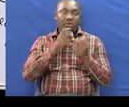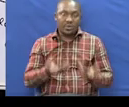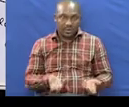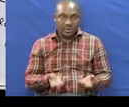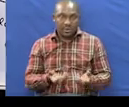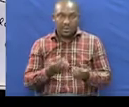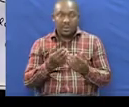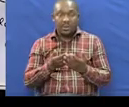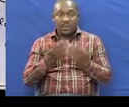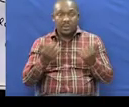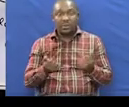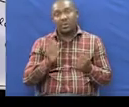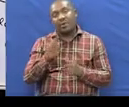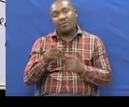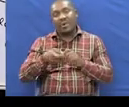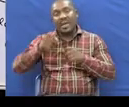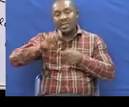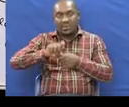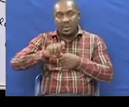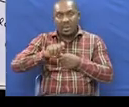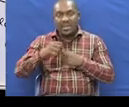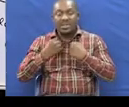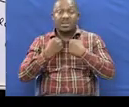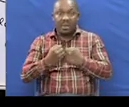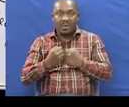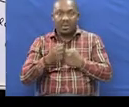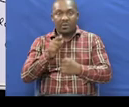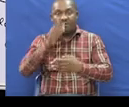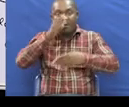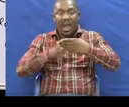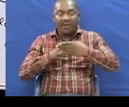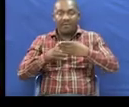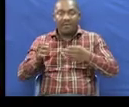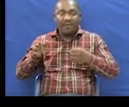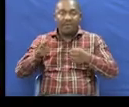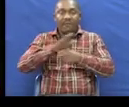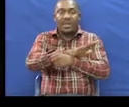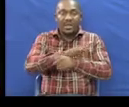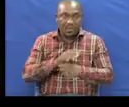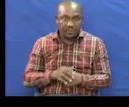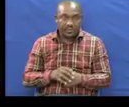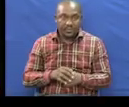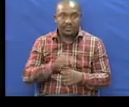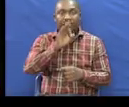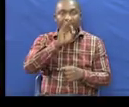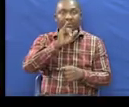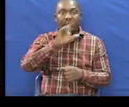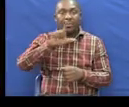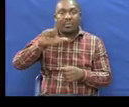this table, it is 3d10 and 4s1. Reason behind is